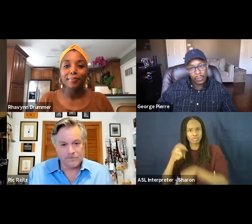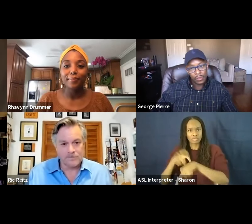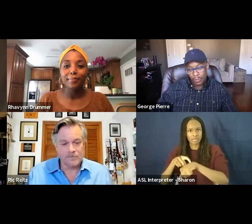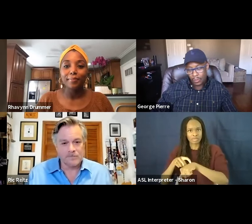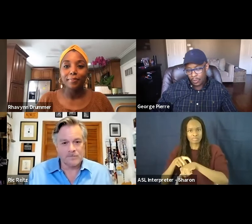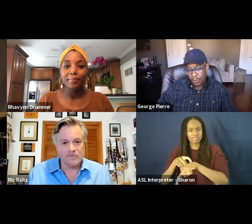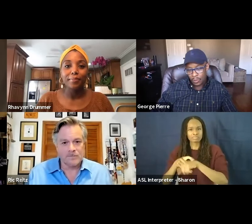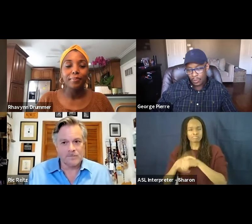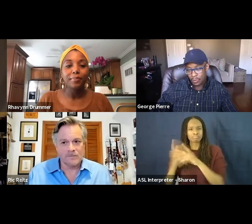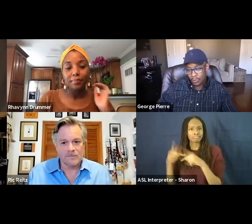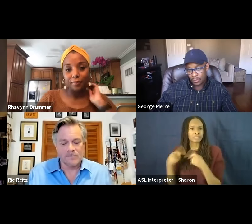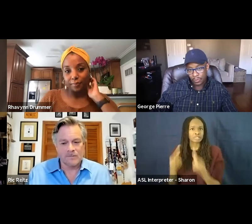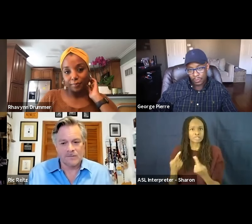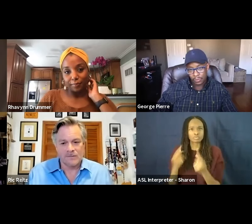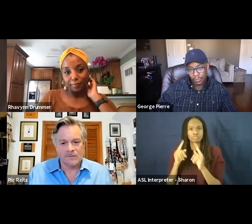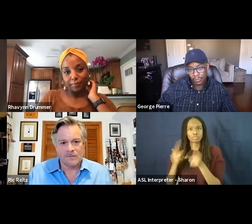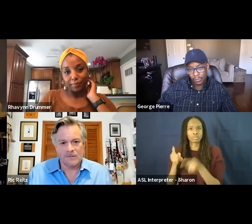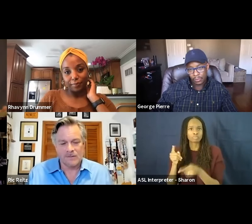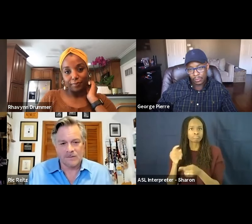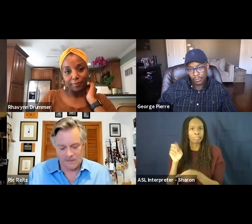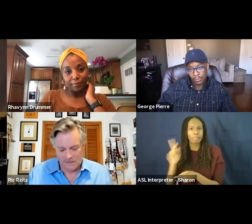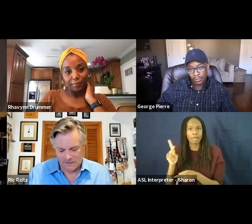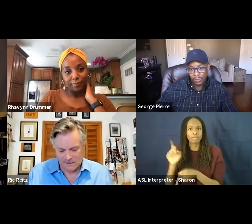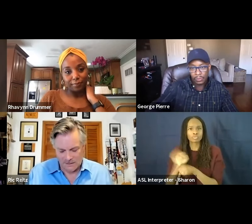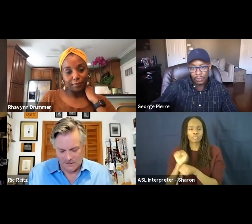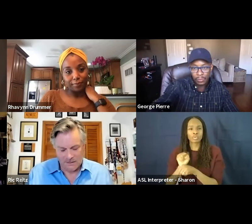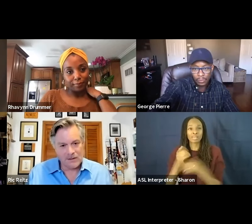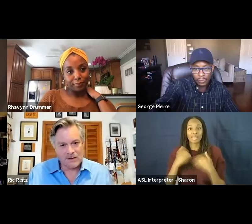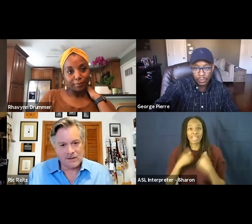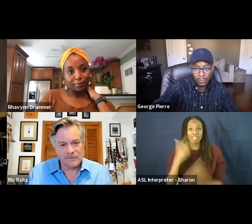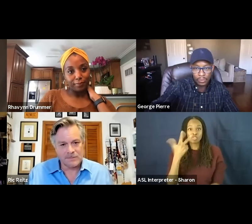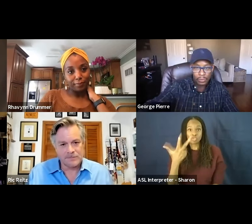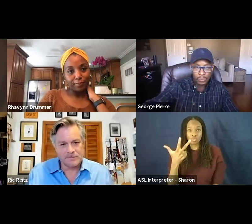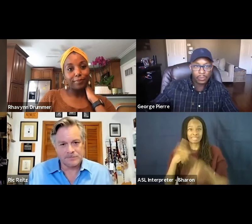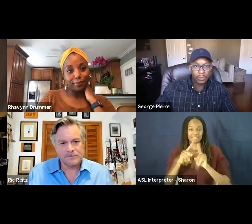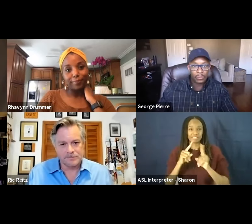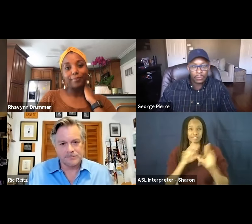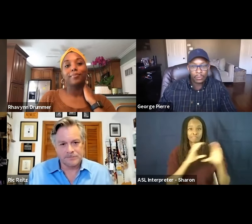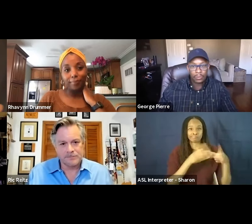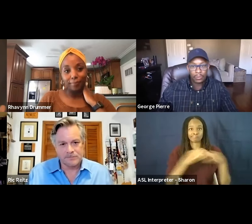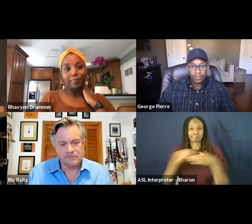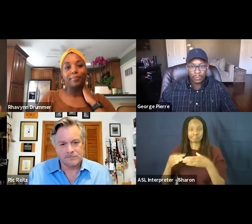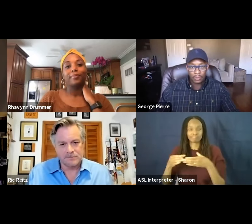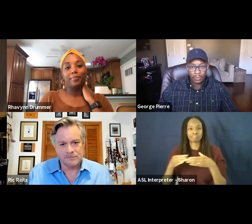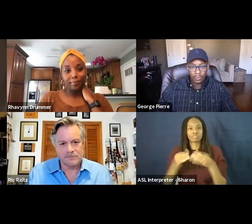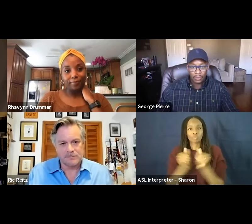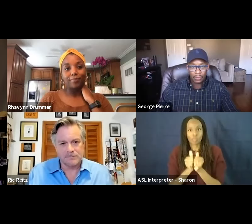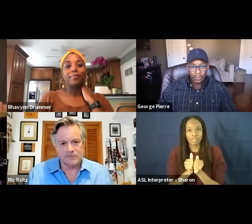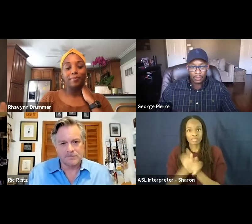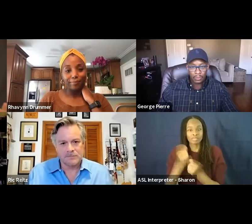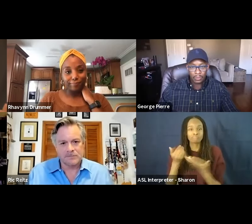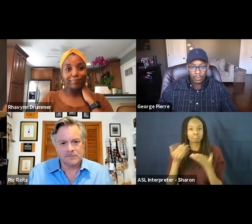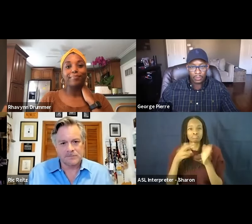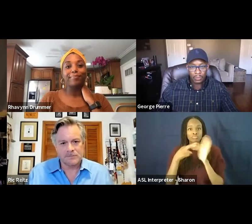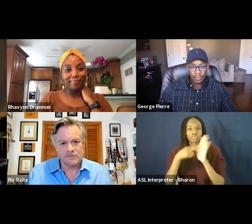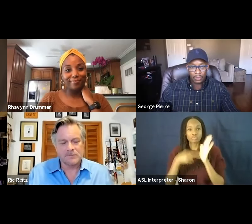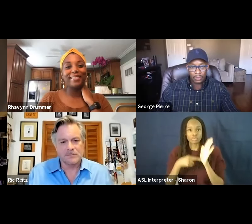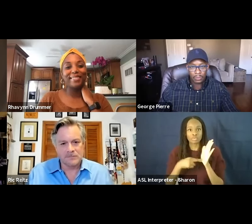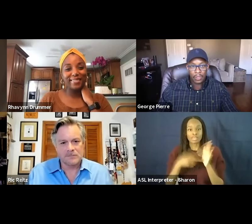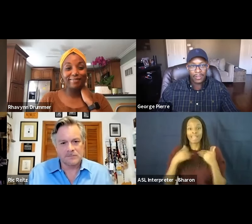Compare what's going on and tell us. I mean, we've had 3 different sets of guidelines here in Atlanta. We had our governor's protocols, and I won't go